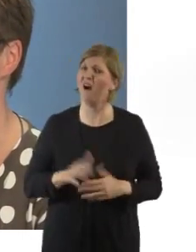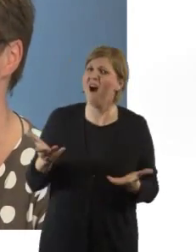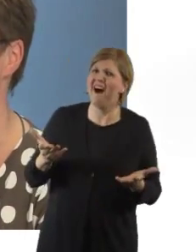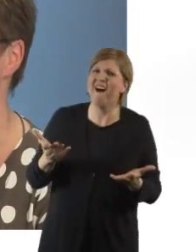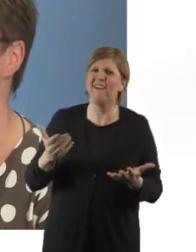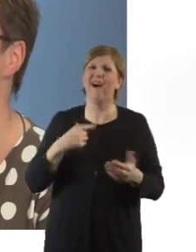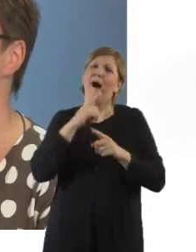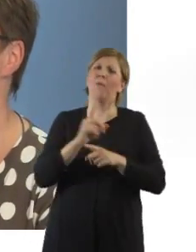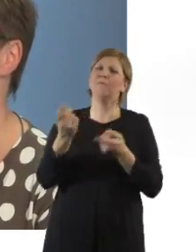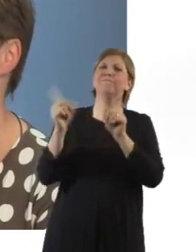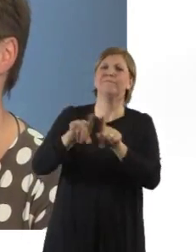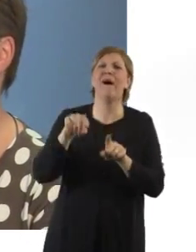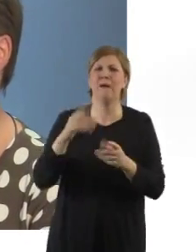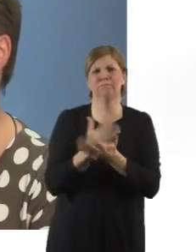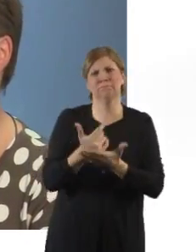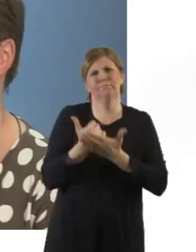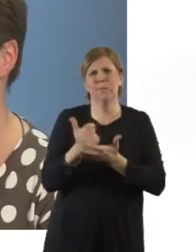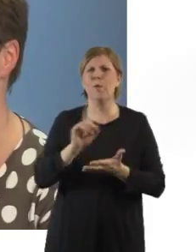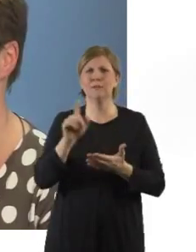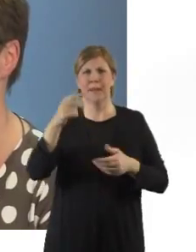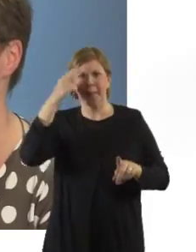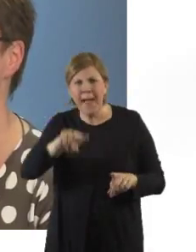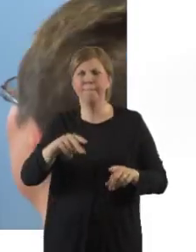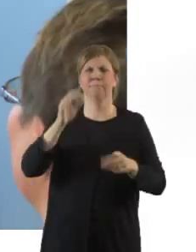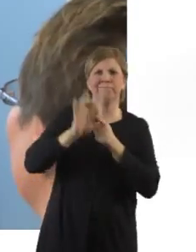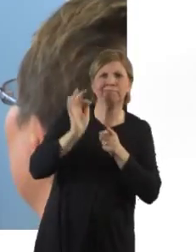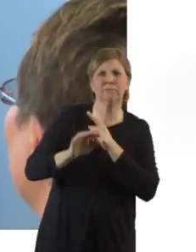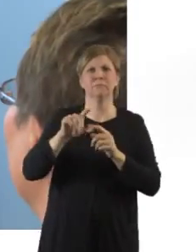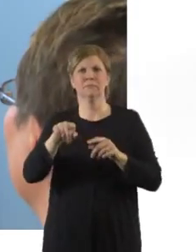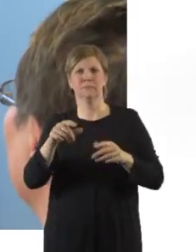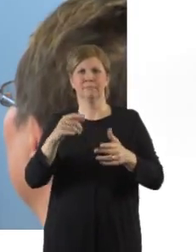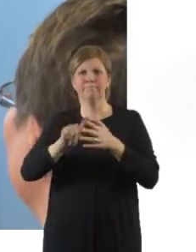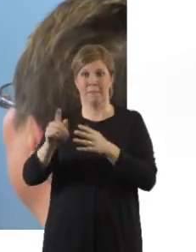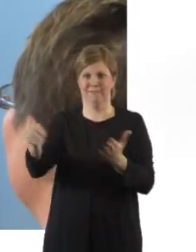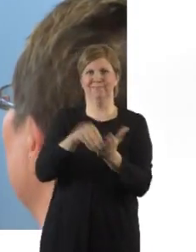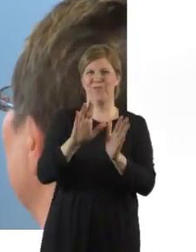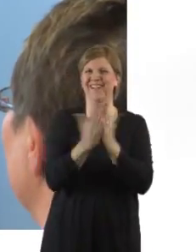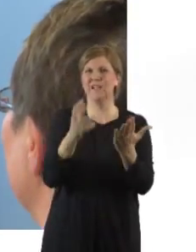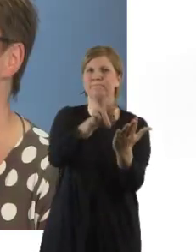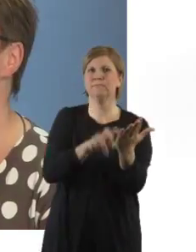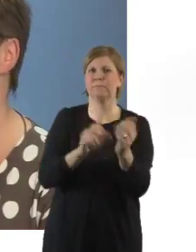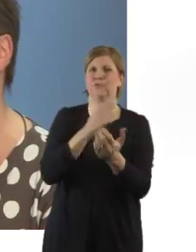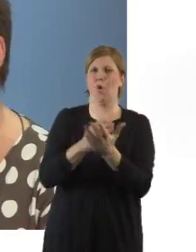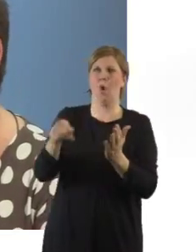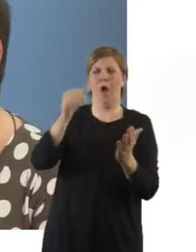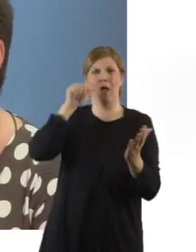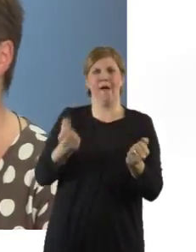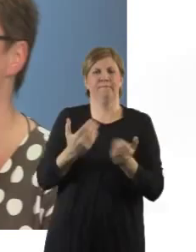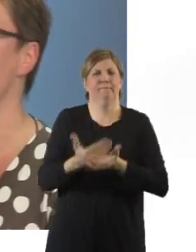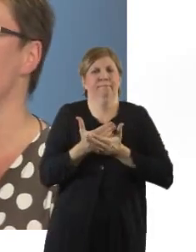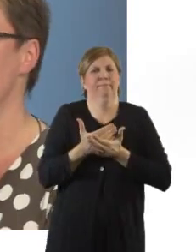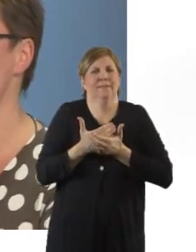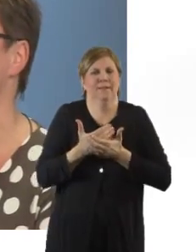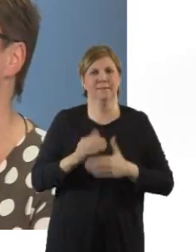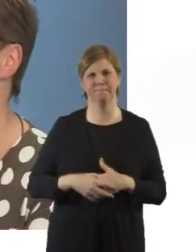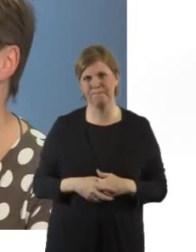your handheld record to help the staff ensure your safety and security. Is there anything else we should be mentioning at this stage? Well, maybe a couple of